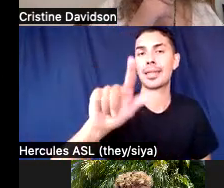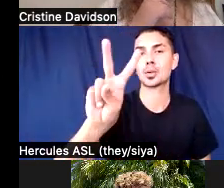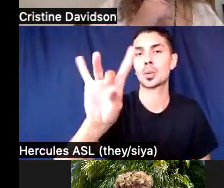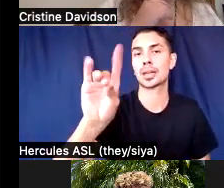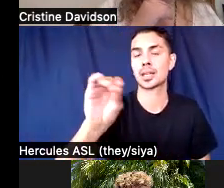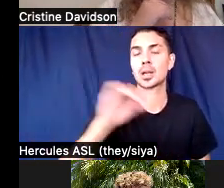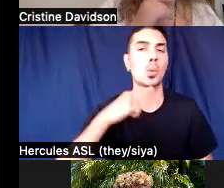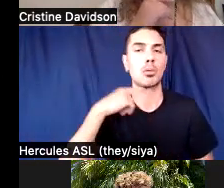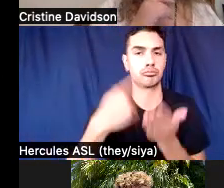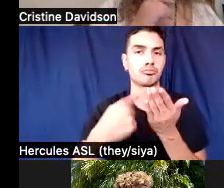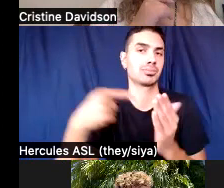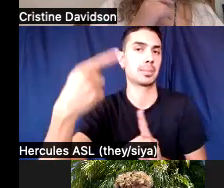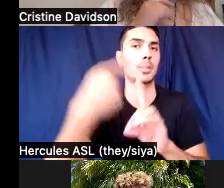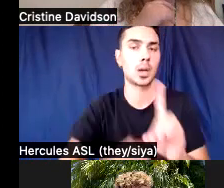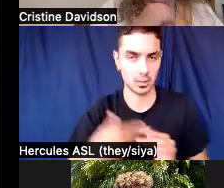a